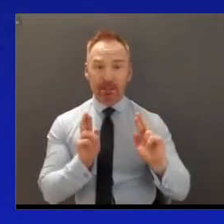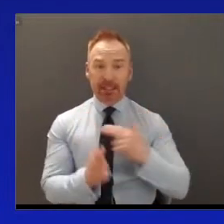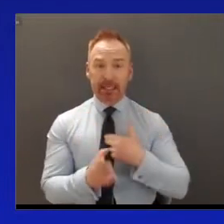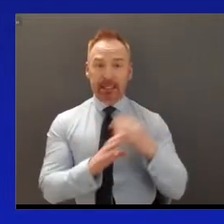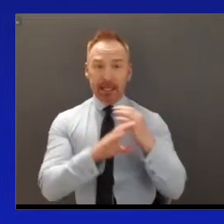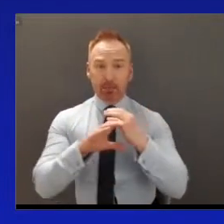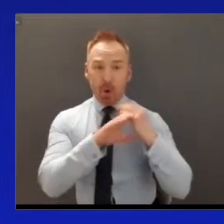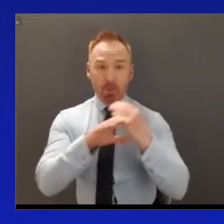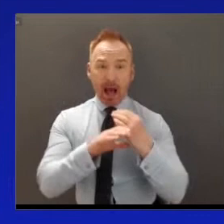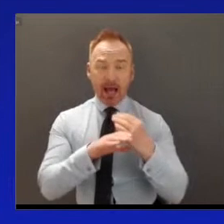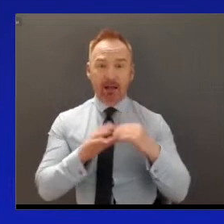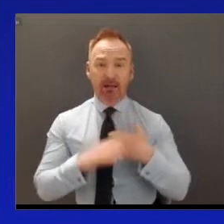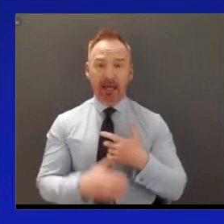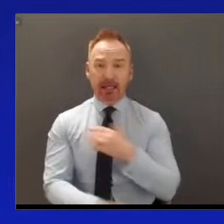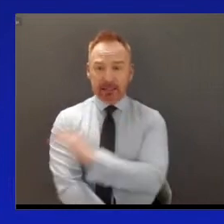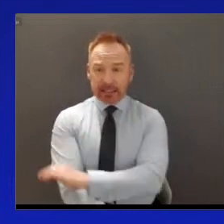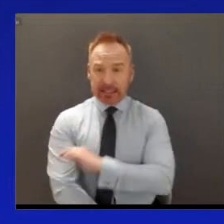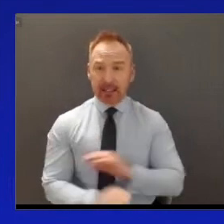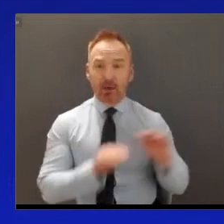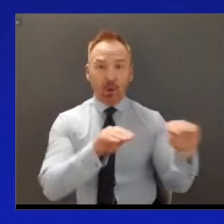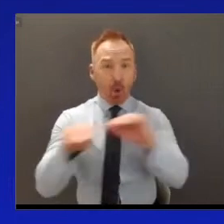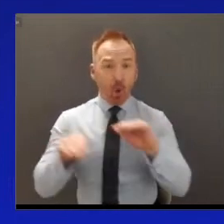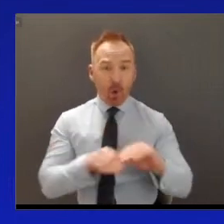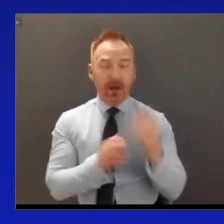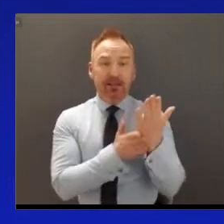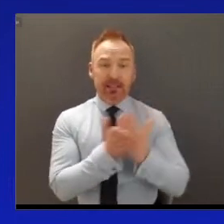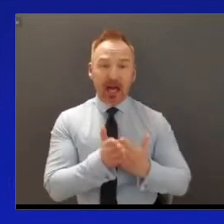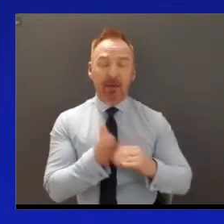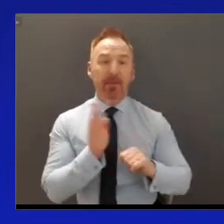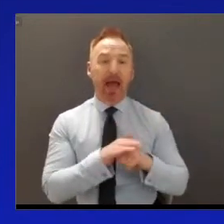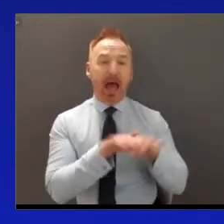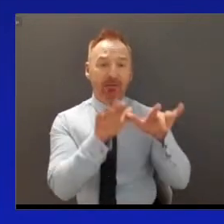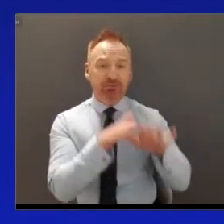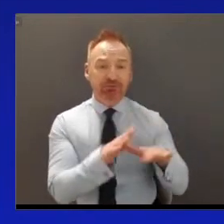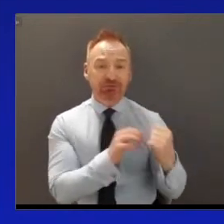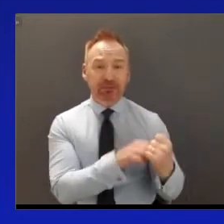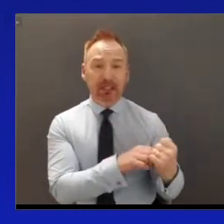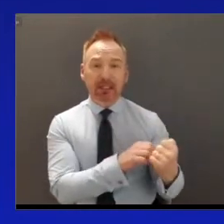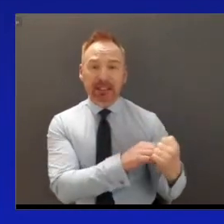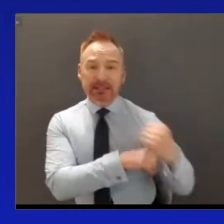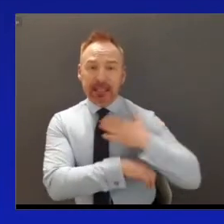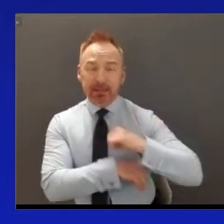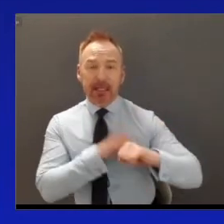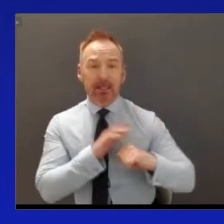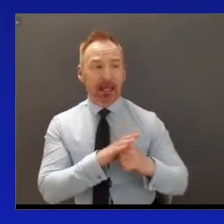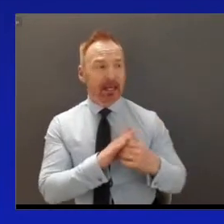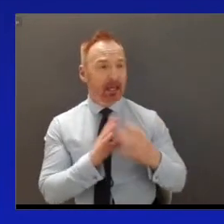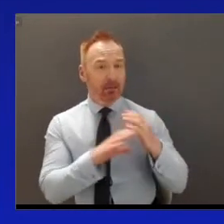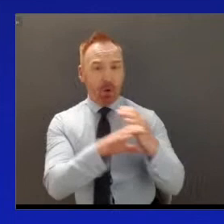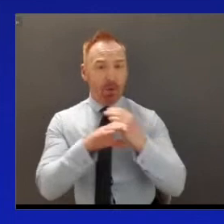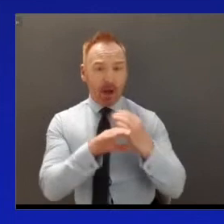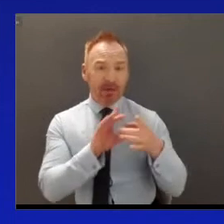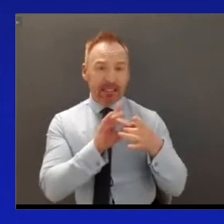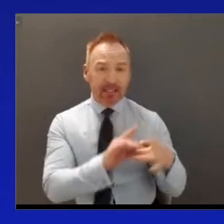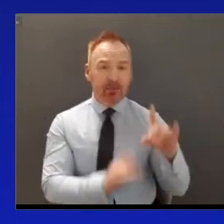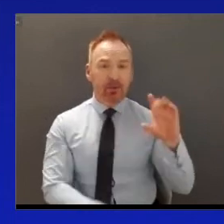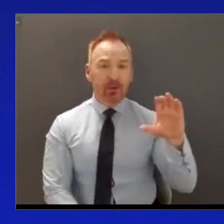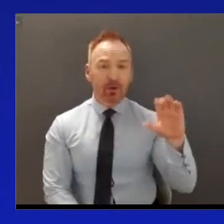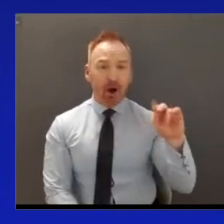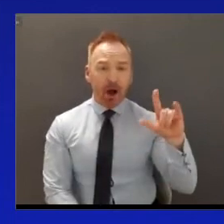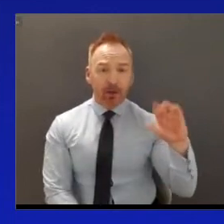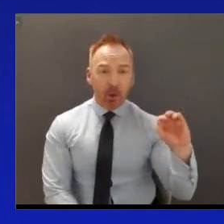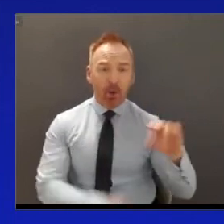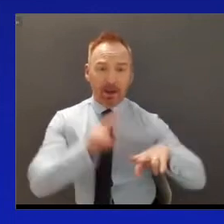even written to me about having clinics for their condo building because of the ratio of the number of seniors in their